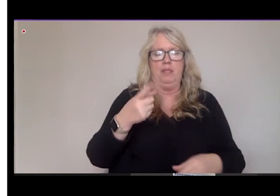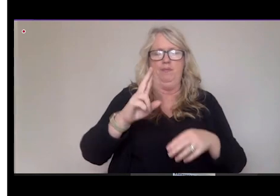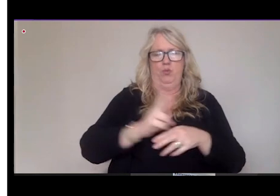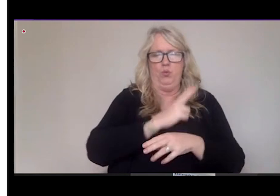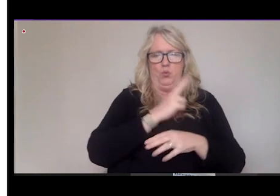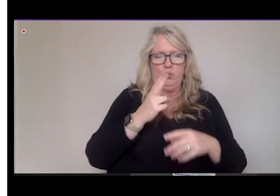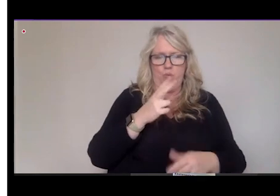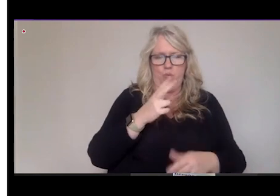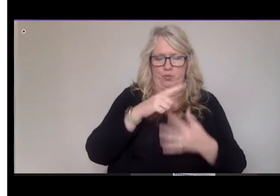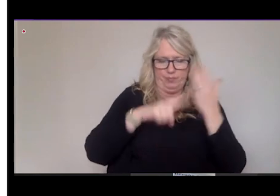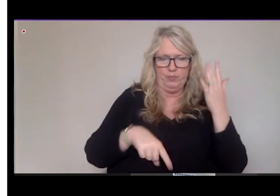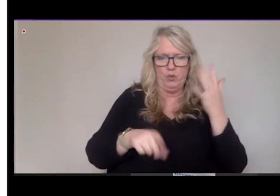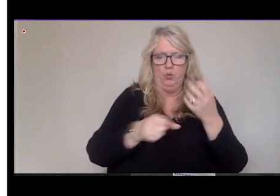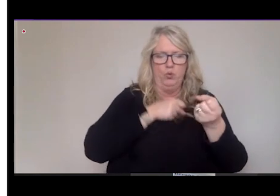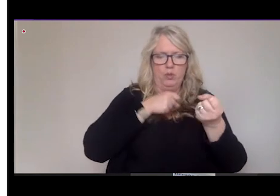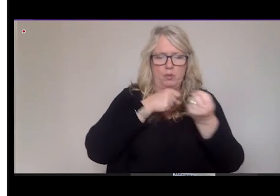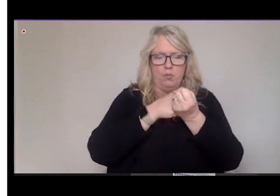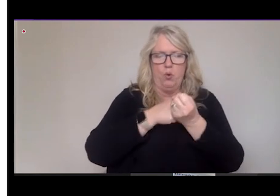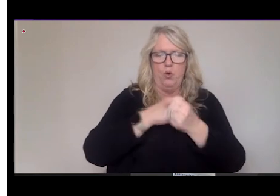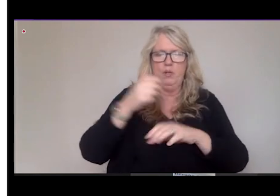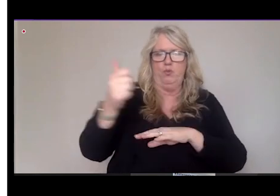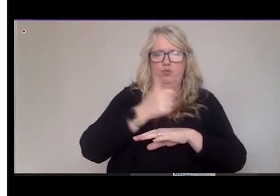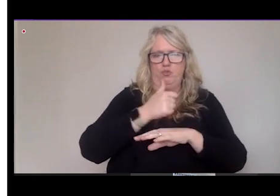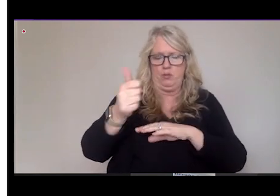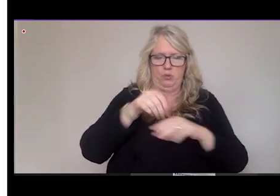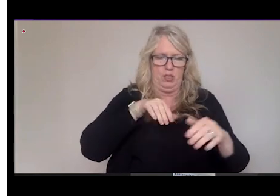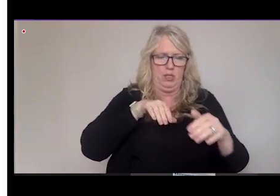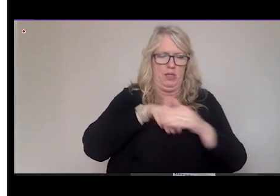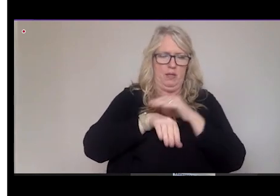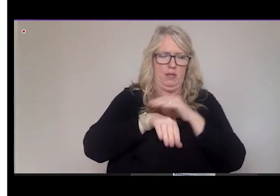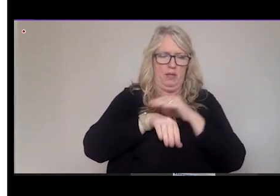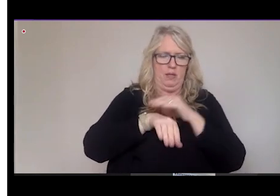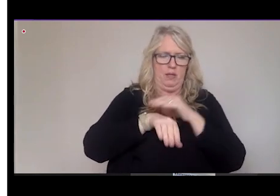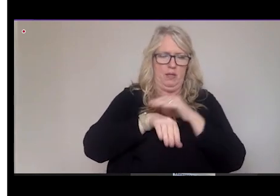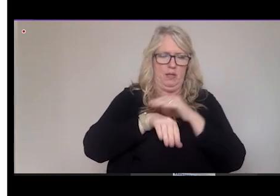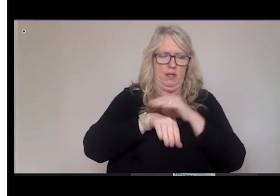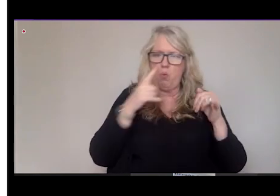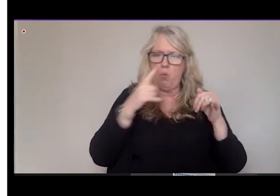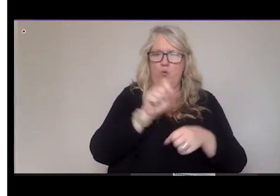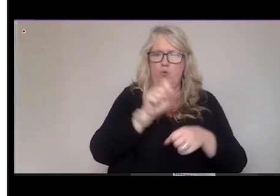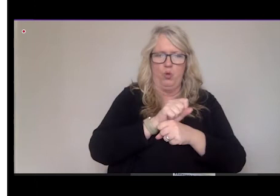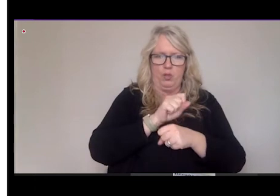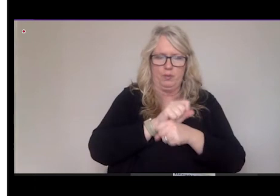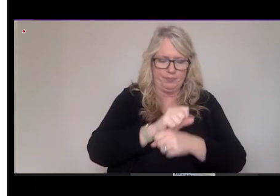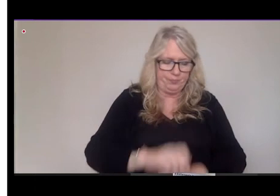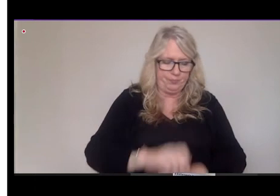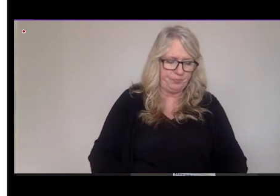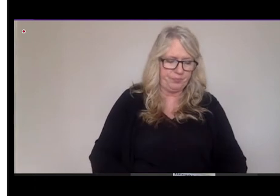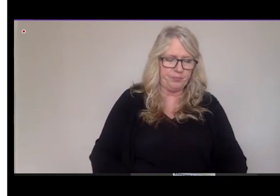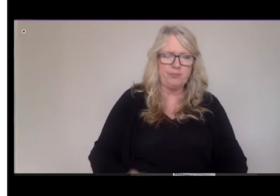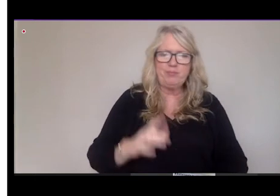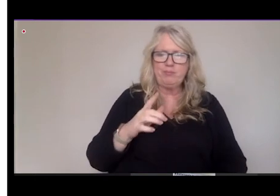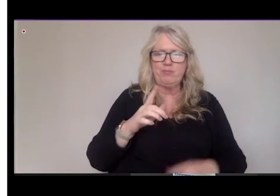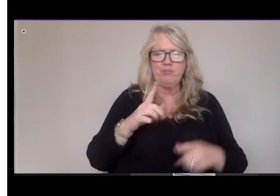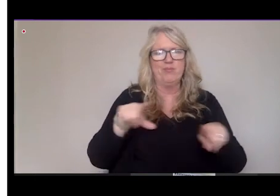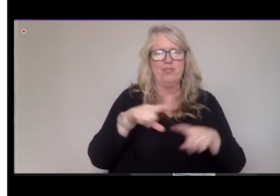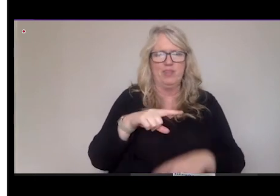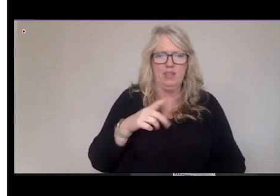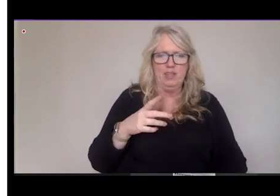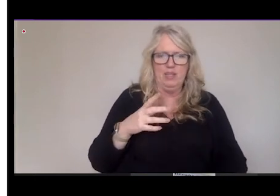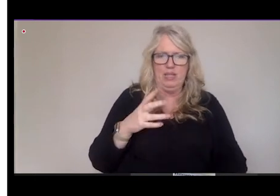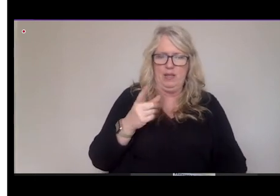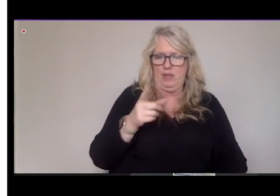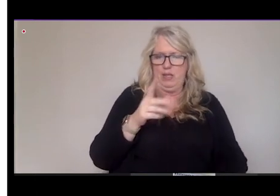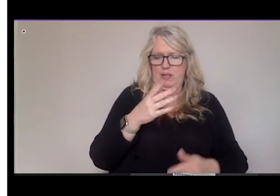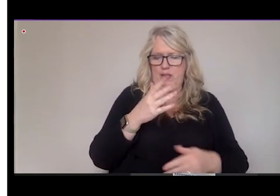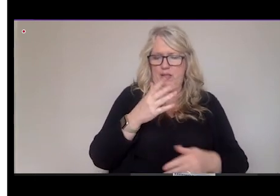How many of you have used any of the following to support transportation access for the individuals you work with? Do you have, and